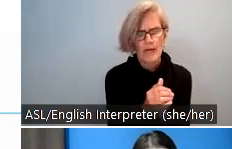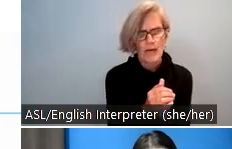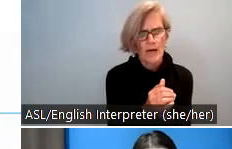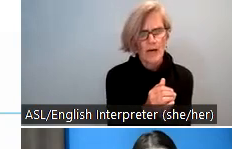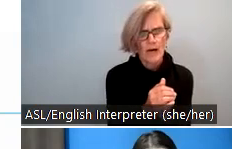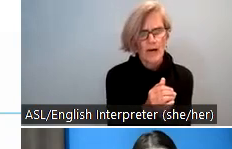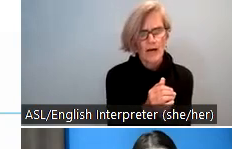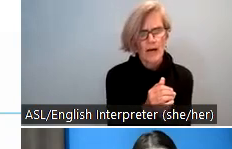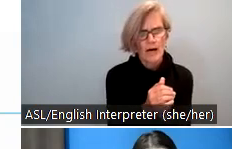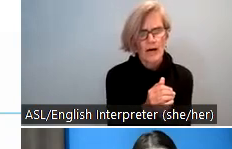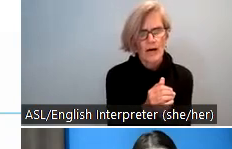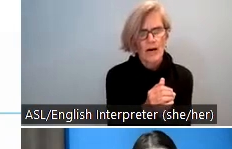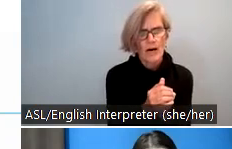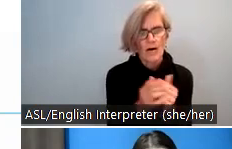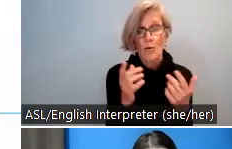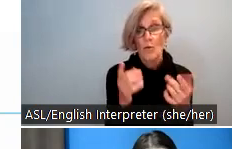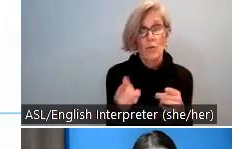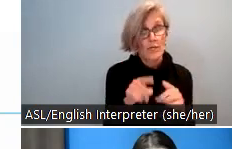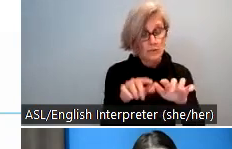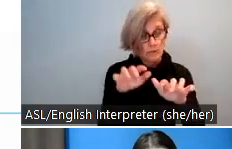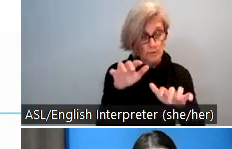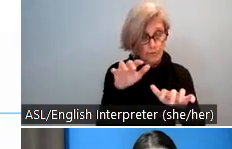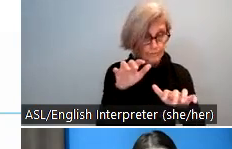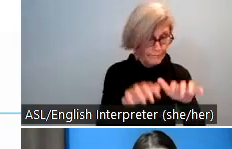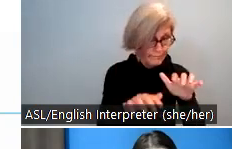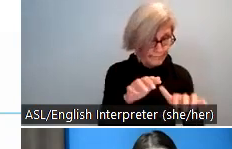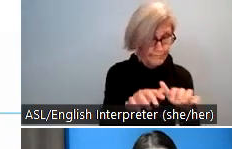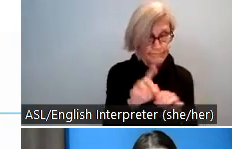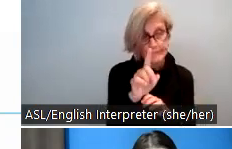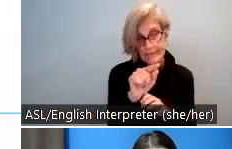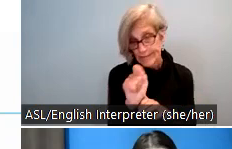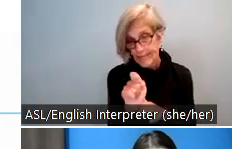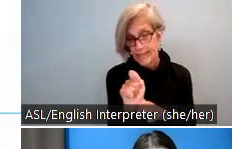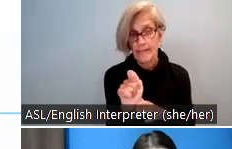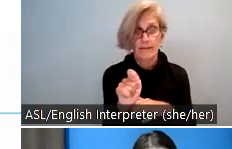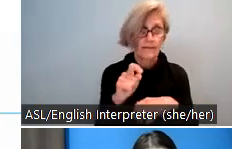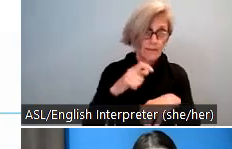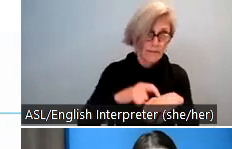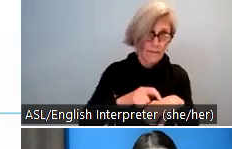As you input the time, the dates into these bars,